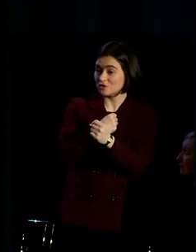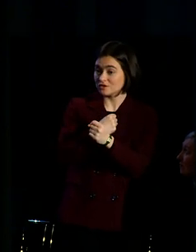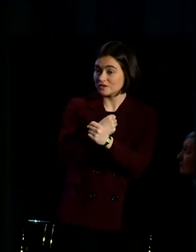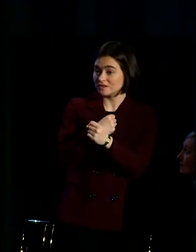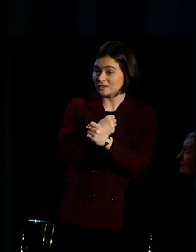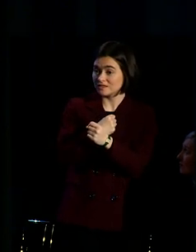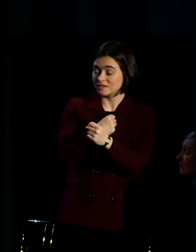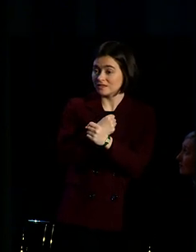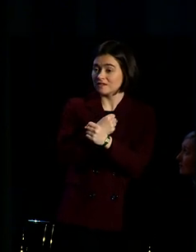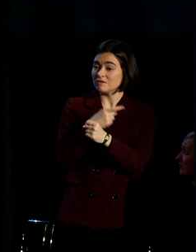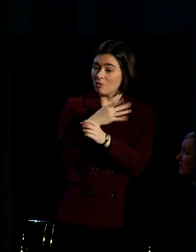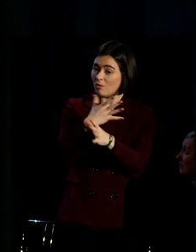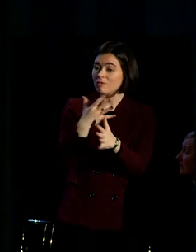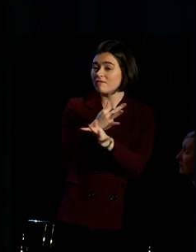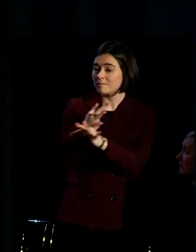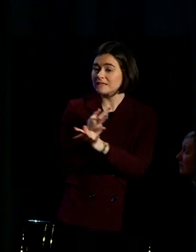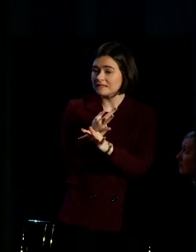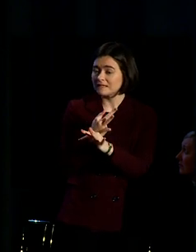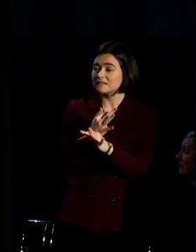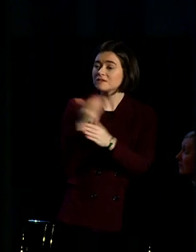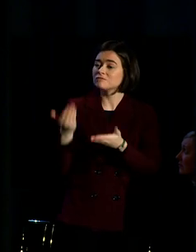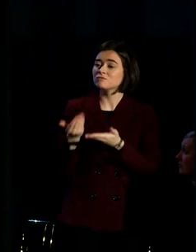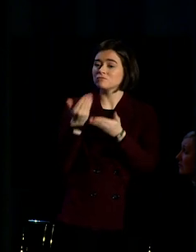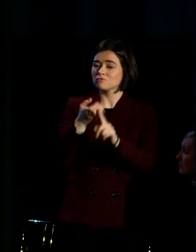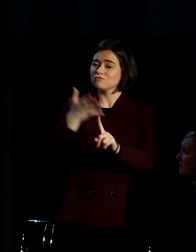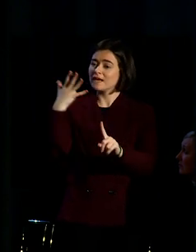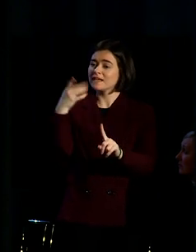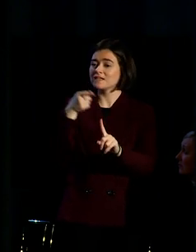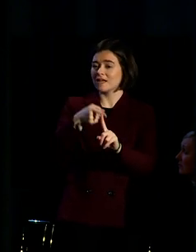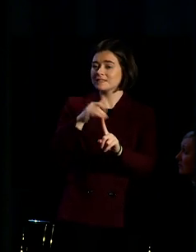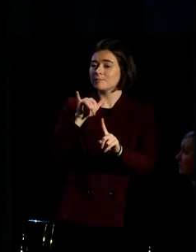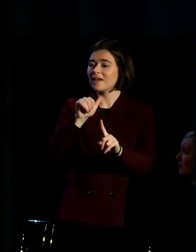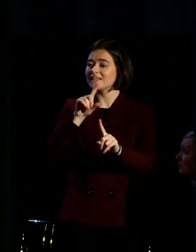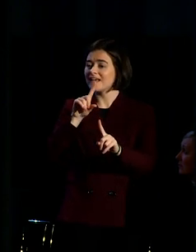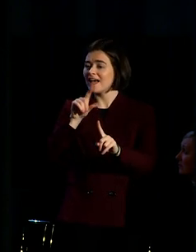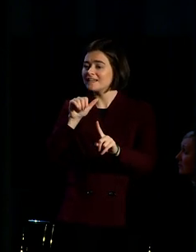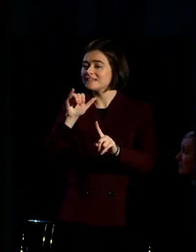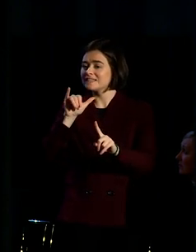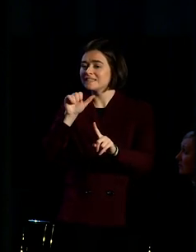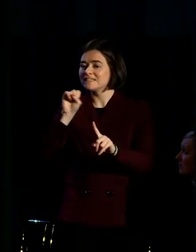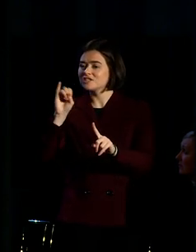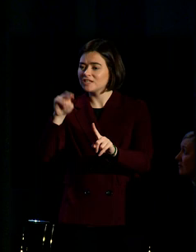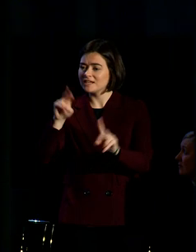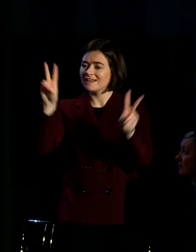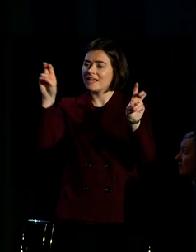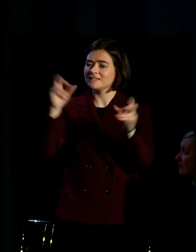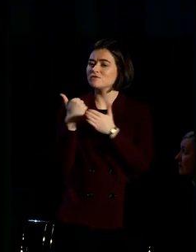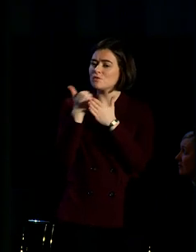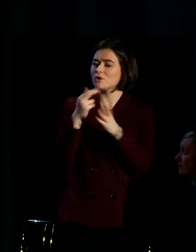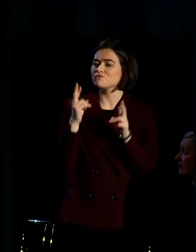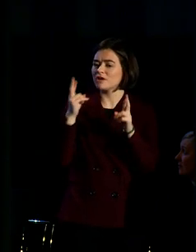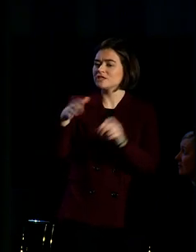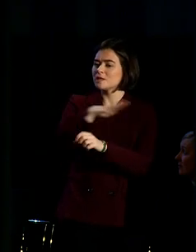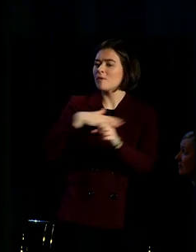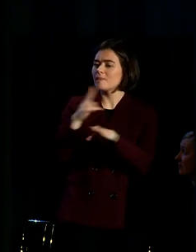Aleksander, and Kazimierz Wiesław, were recognized by Yad Vashem as righteous amongst the nations. And I